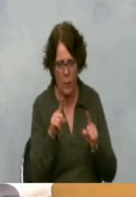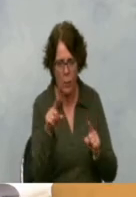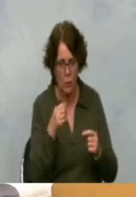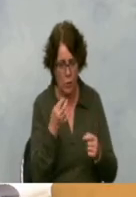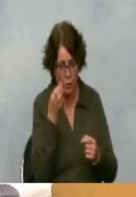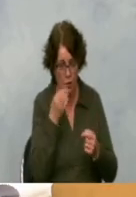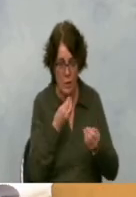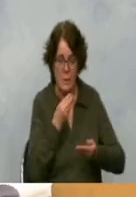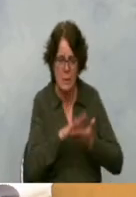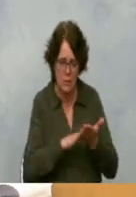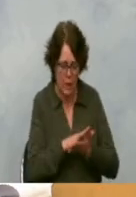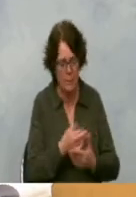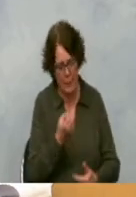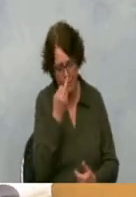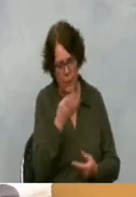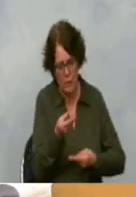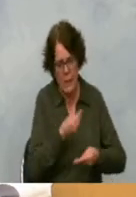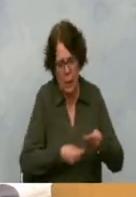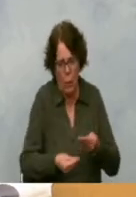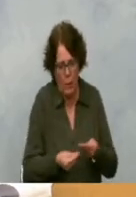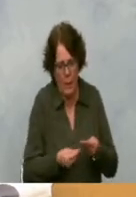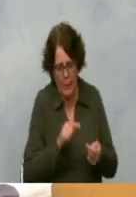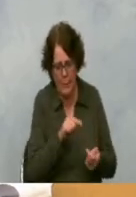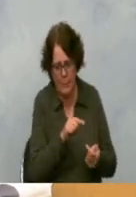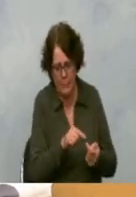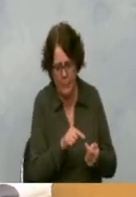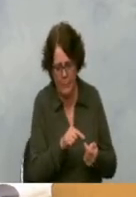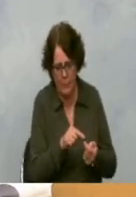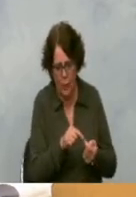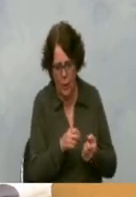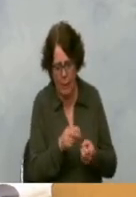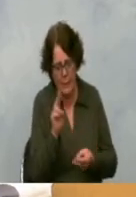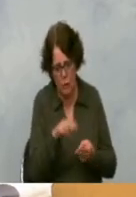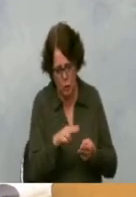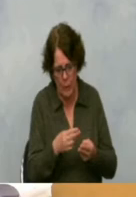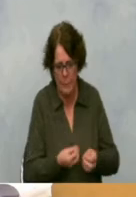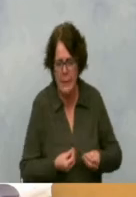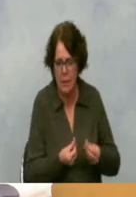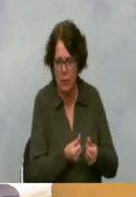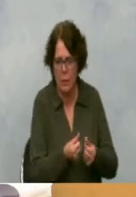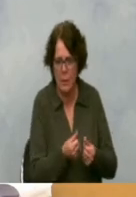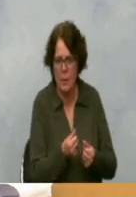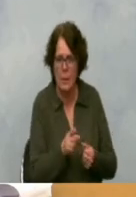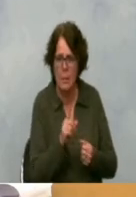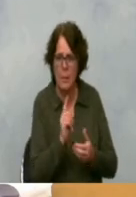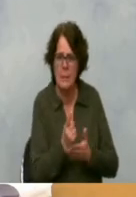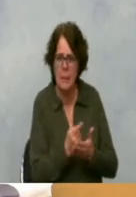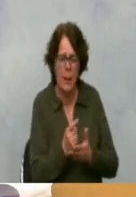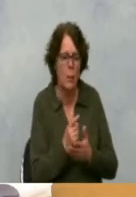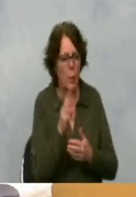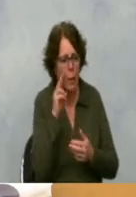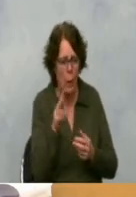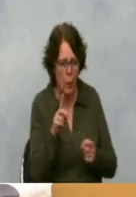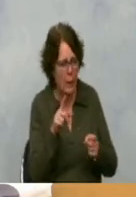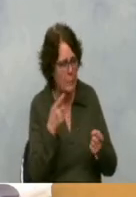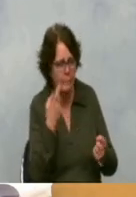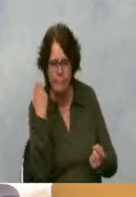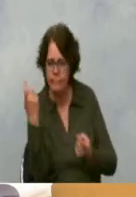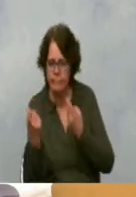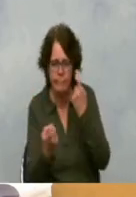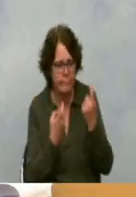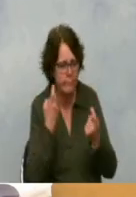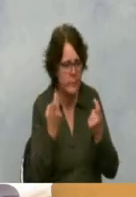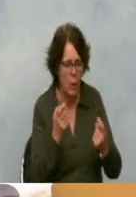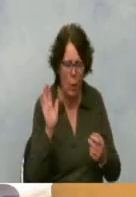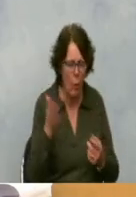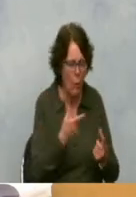right, and the false economies that can lie in there. What that's about is about, you know, looking everywhere and at every